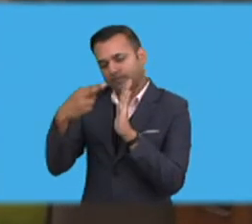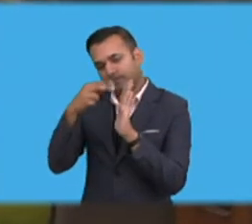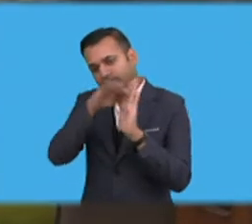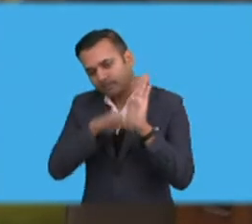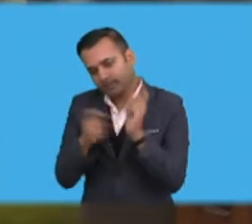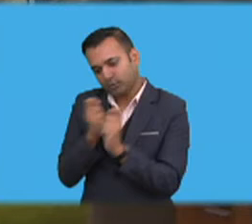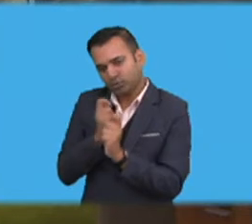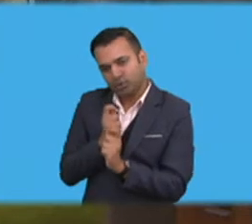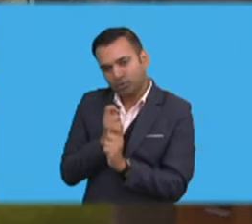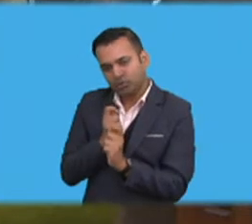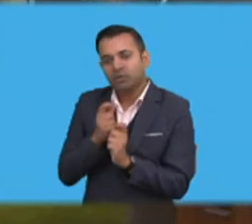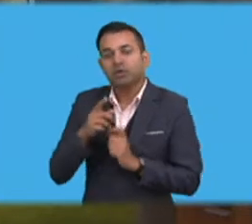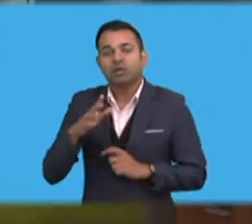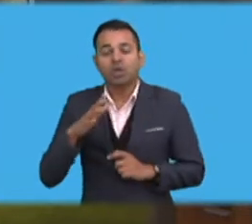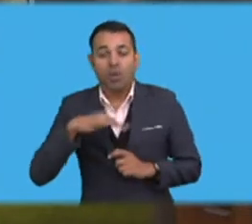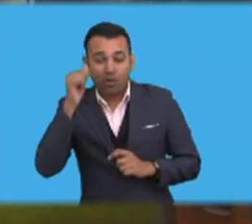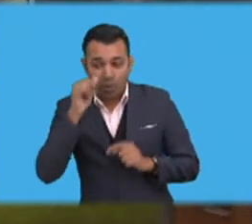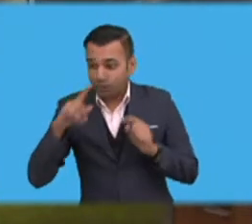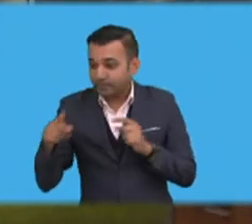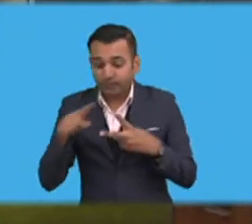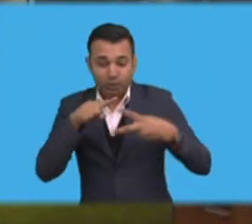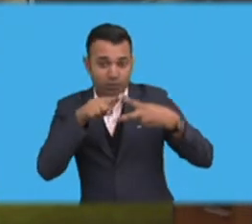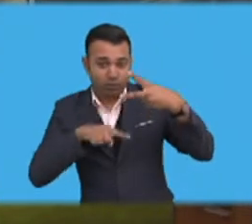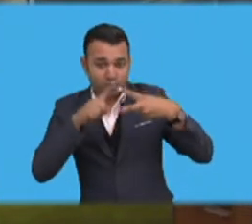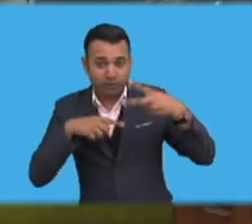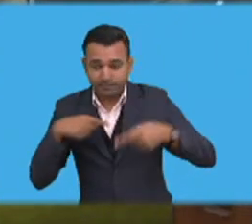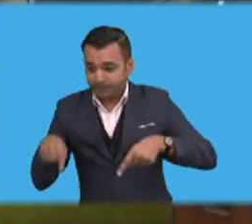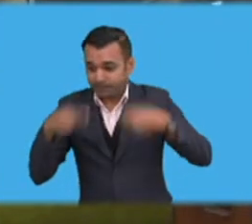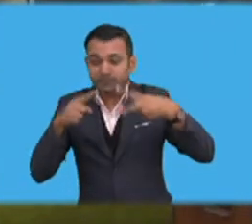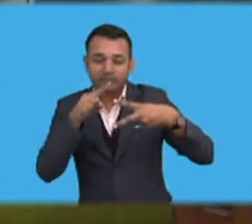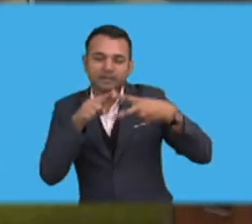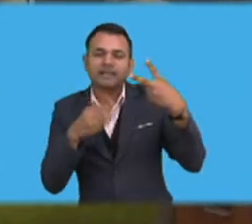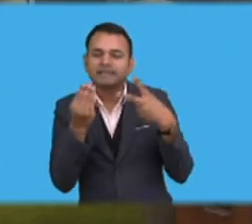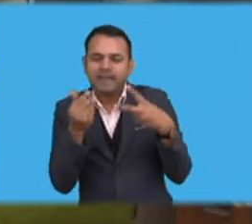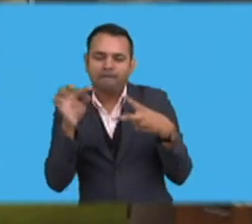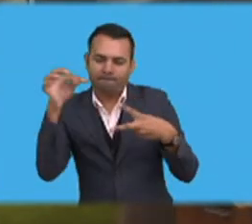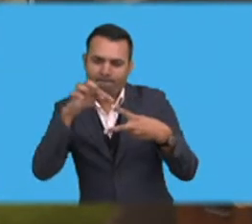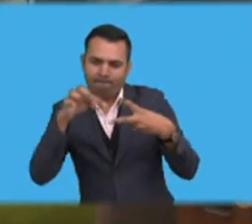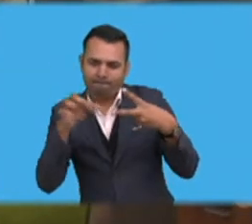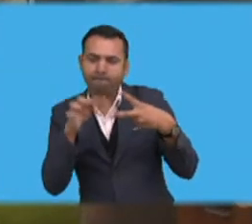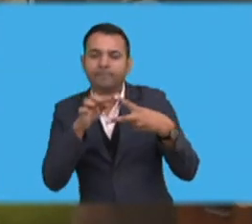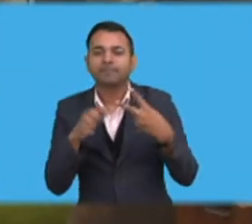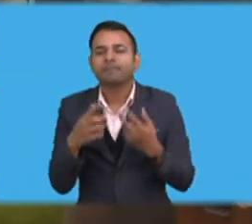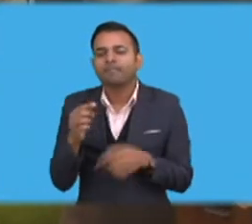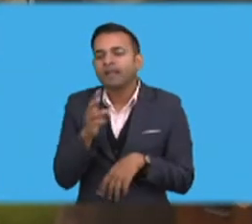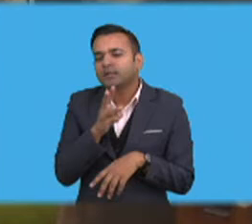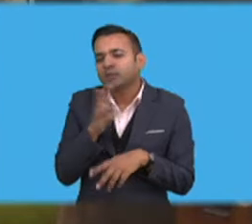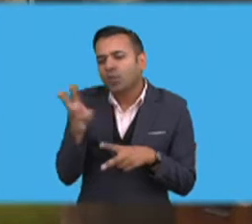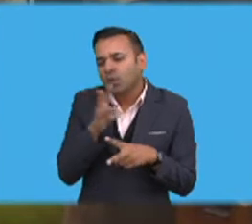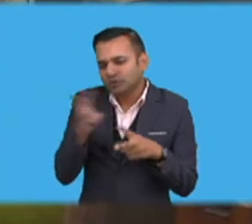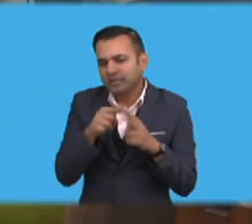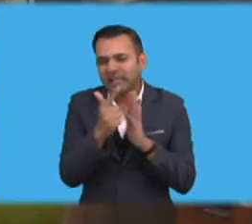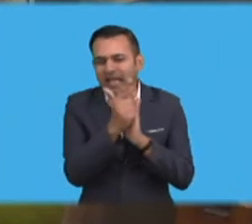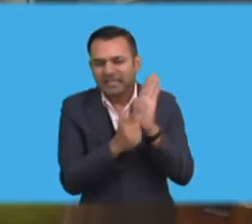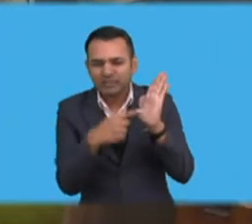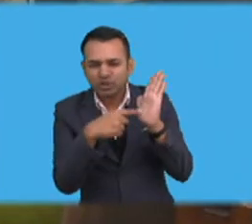noted objections of 2 particular sections of the Act by some industry stakeholders in relation to the wording of the then proposed legislation, which